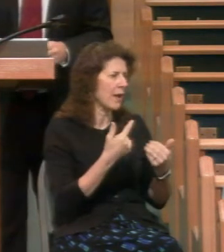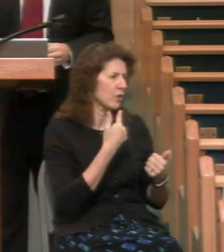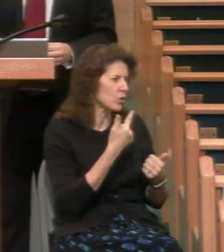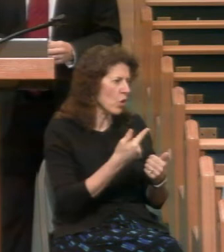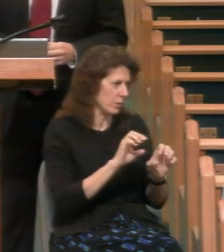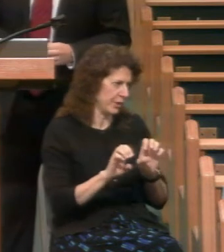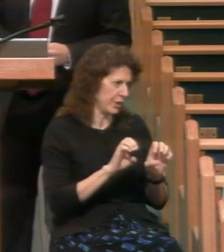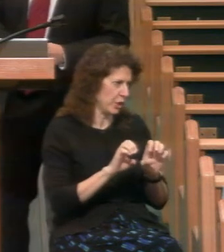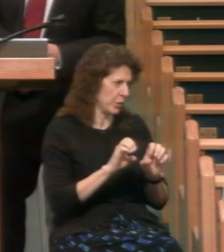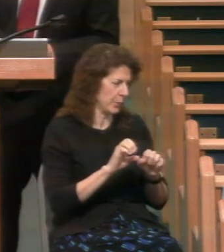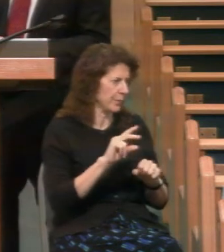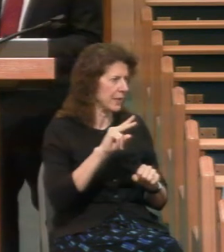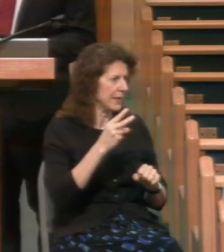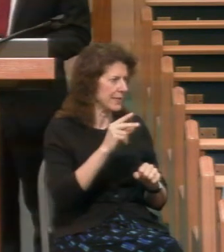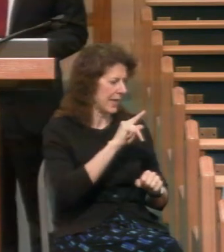2 Kings.